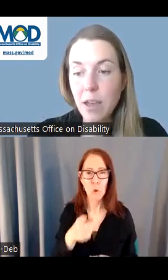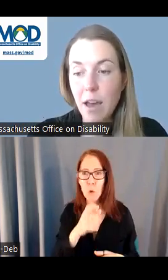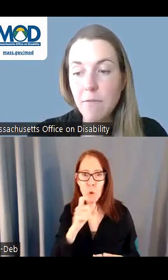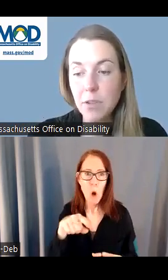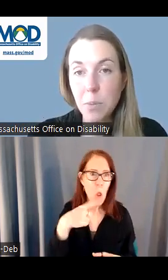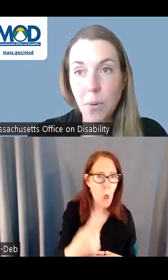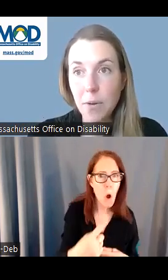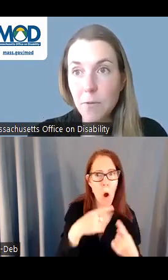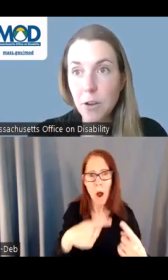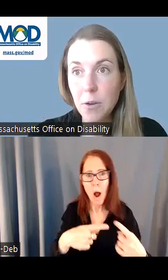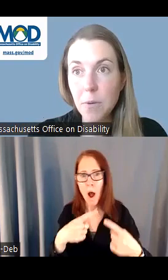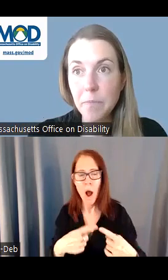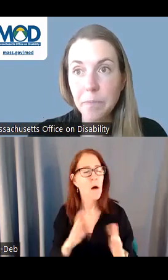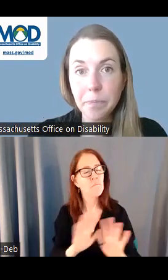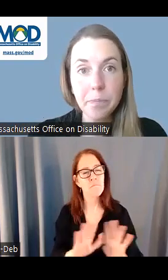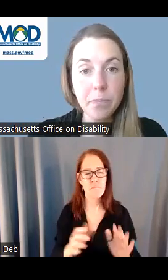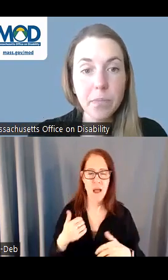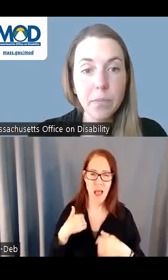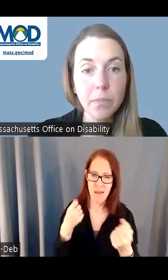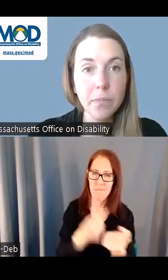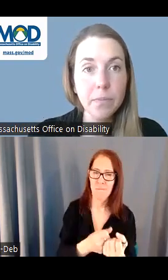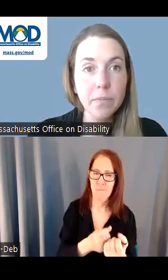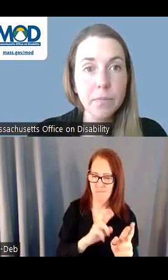here. We have support for you.